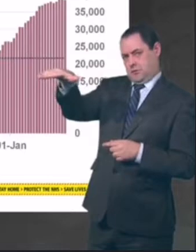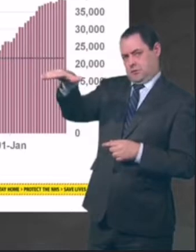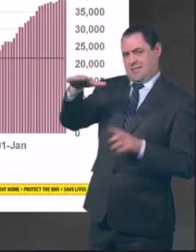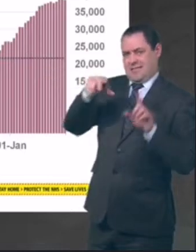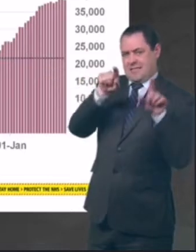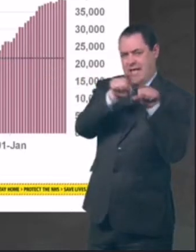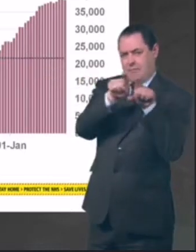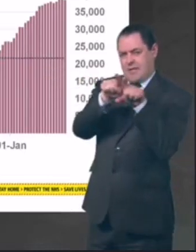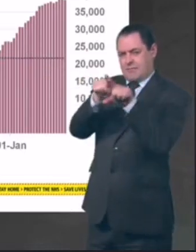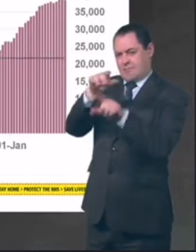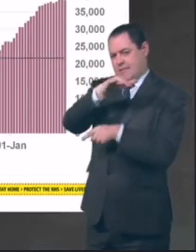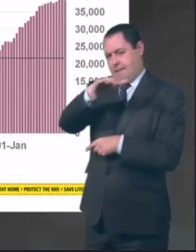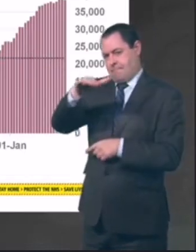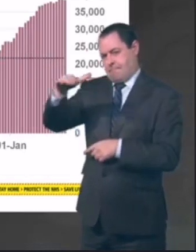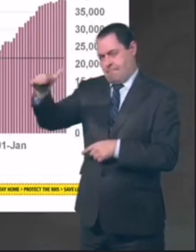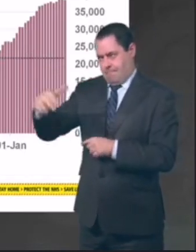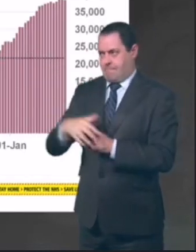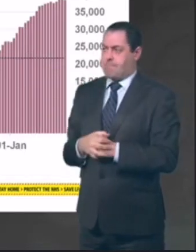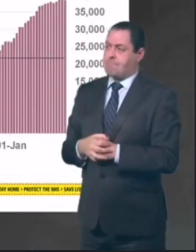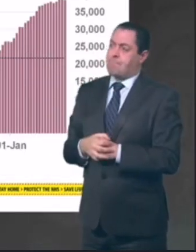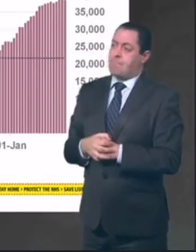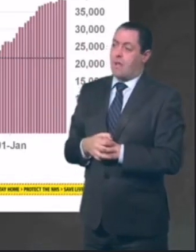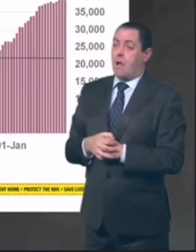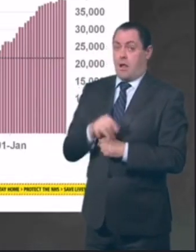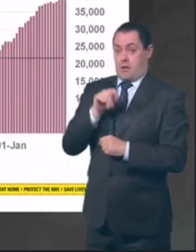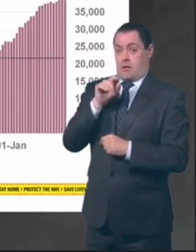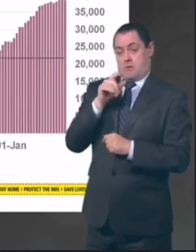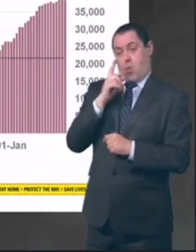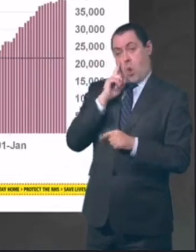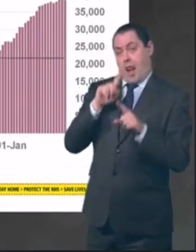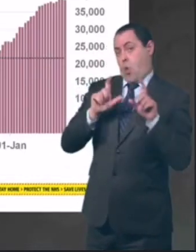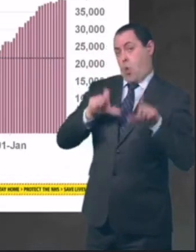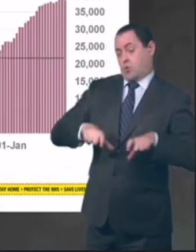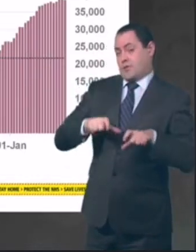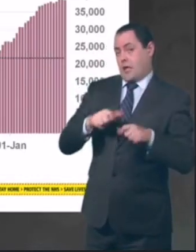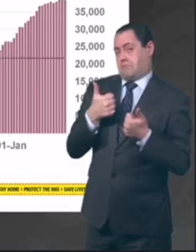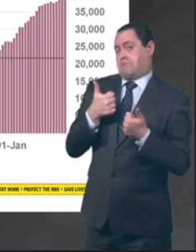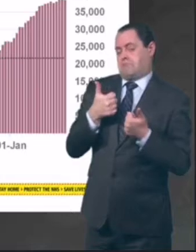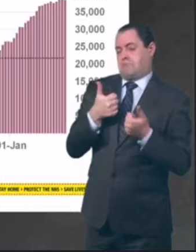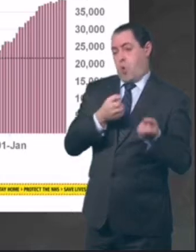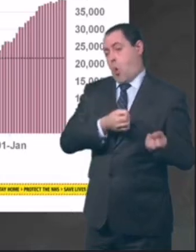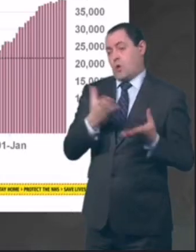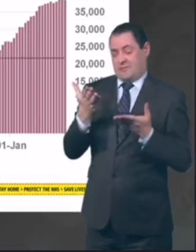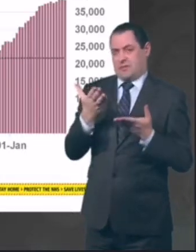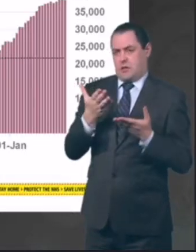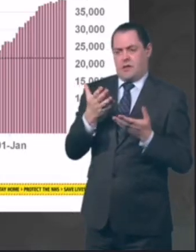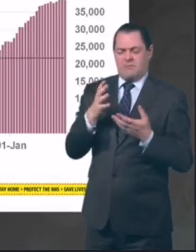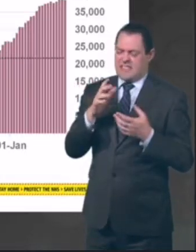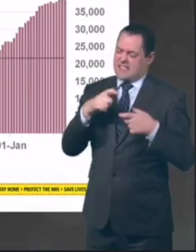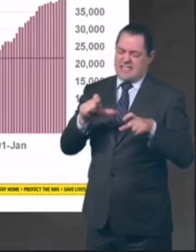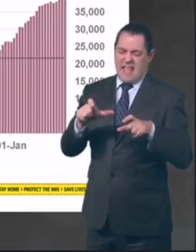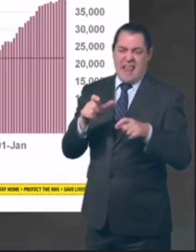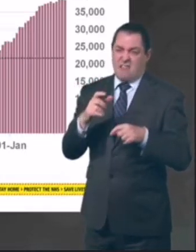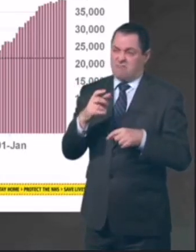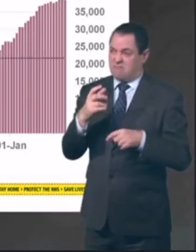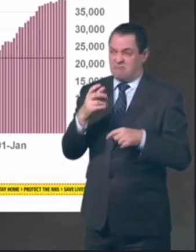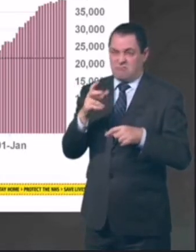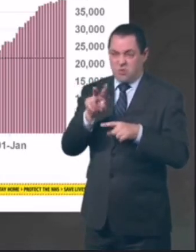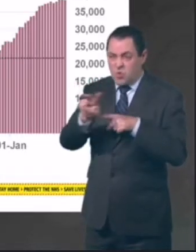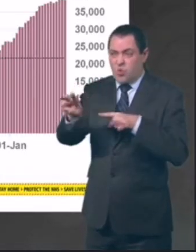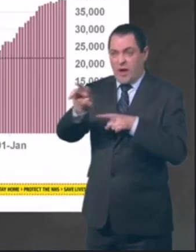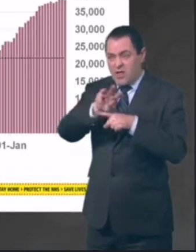the beginnings of a reduction of cases in hospital. But this will take some weeks to work through the system until we start